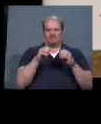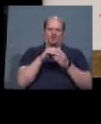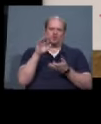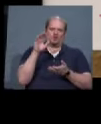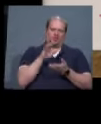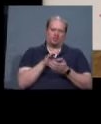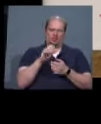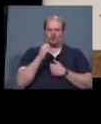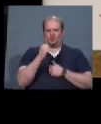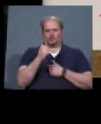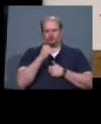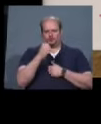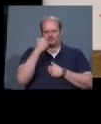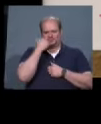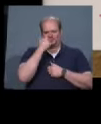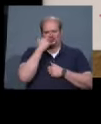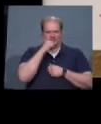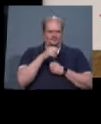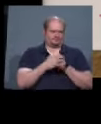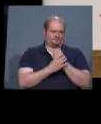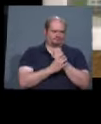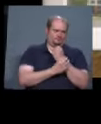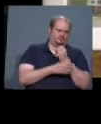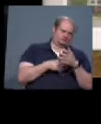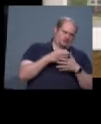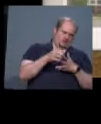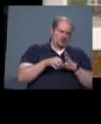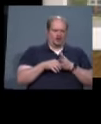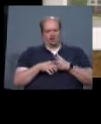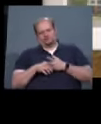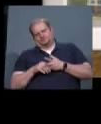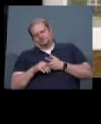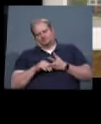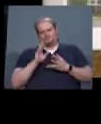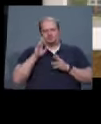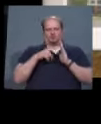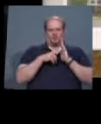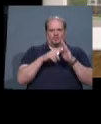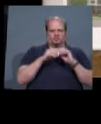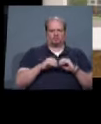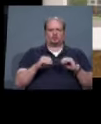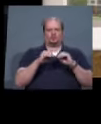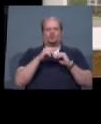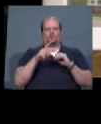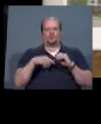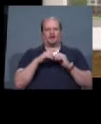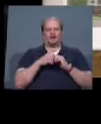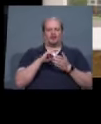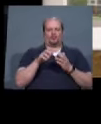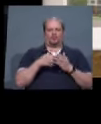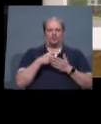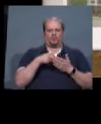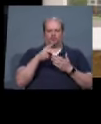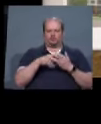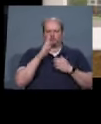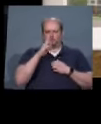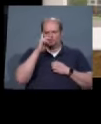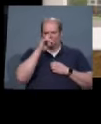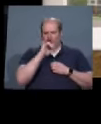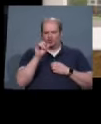lower trips per day. On the next slide, I show you a little bit more of how the whole project will